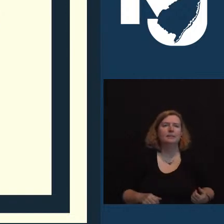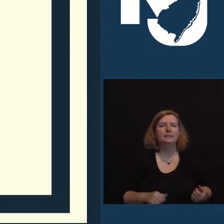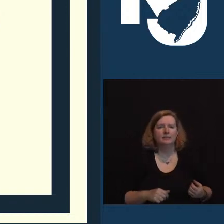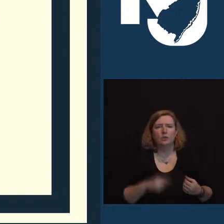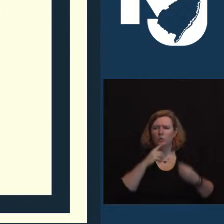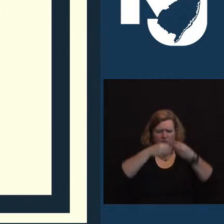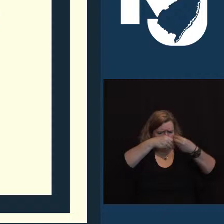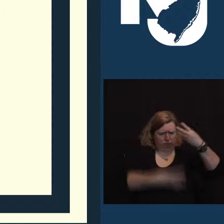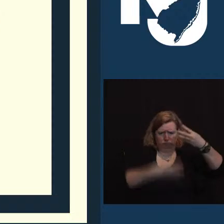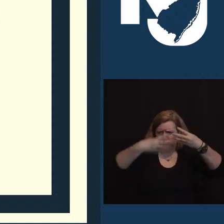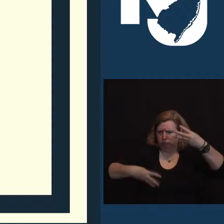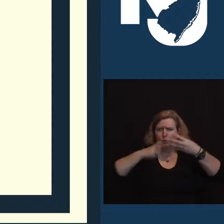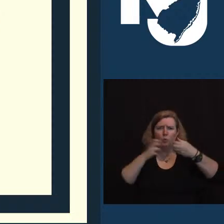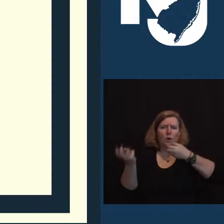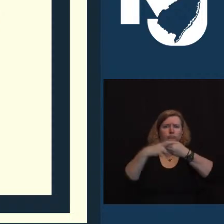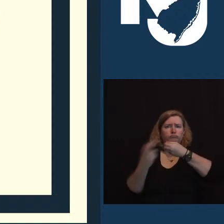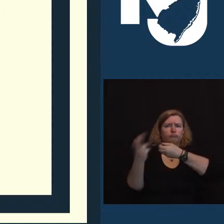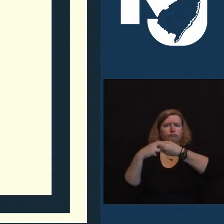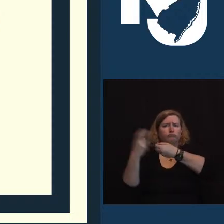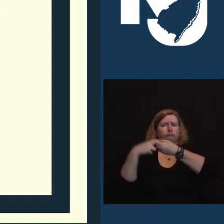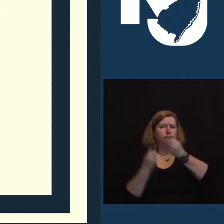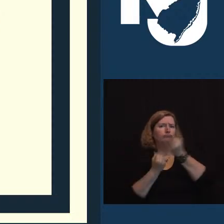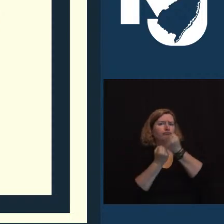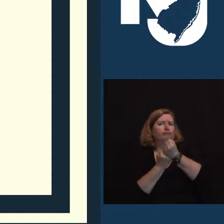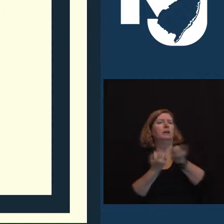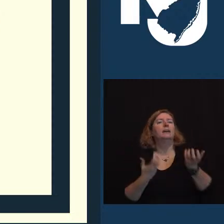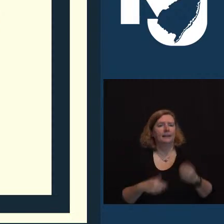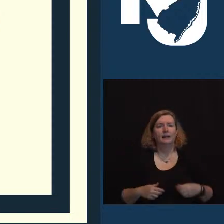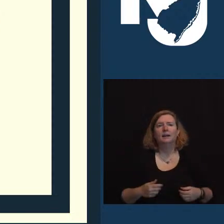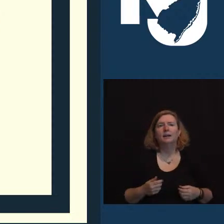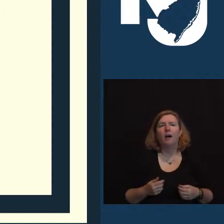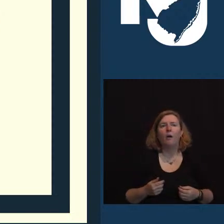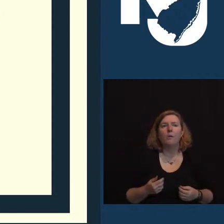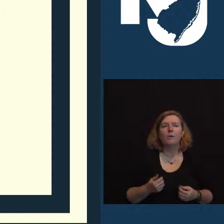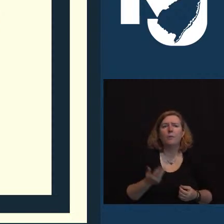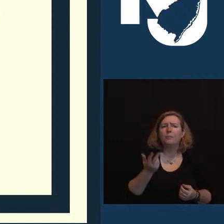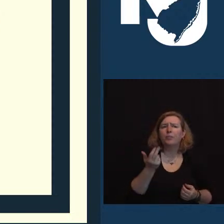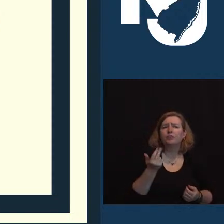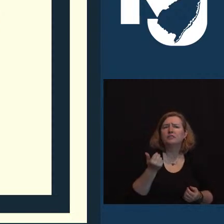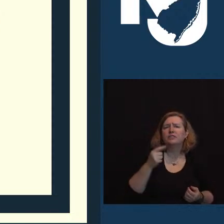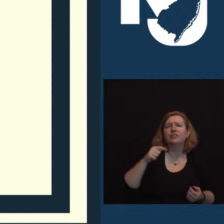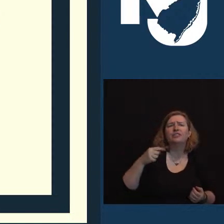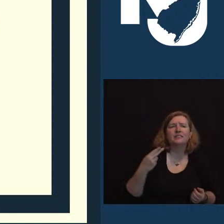I've got 13th Child Brewery, 13th Child Brewery,